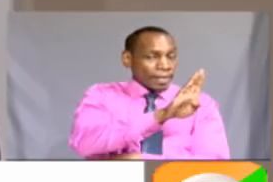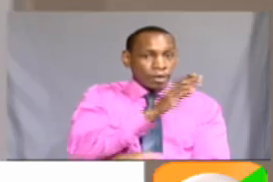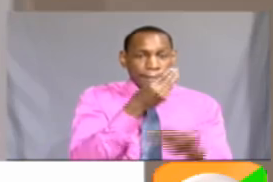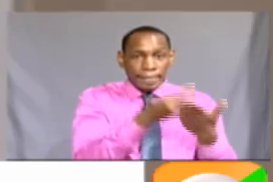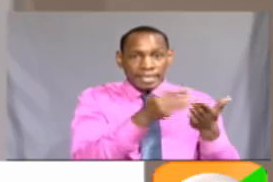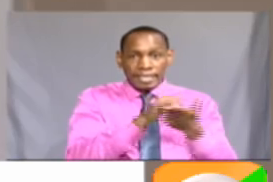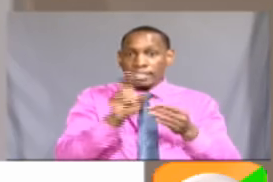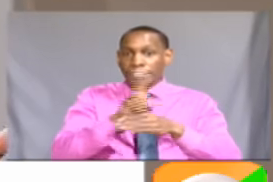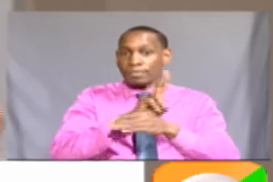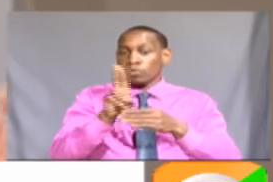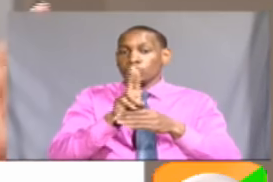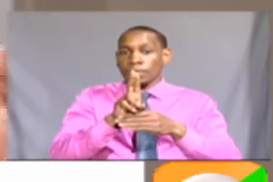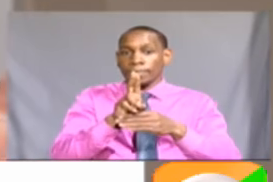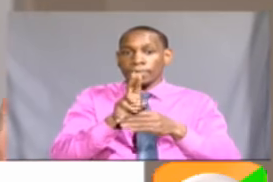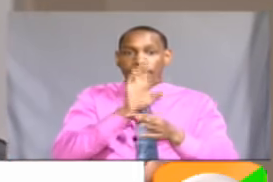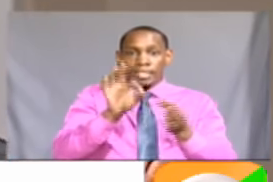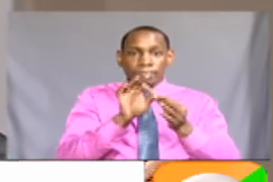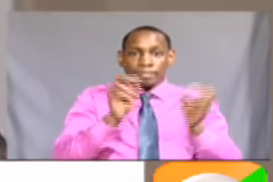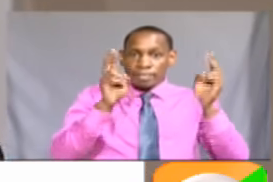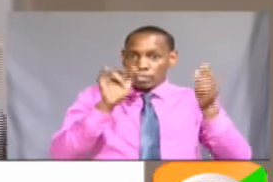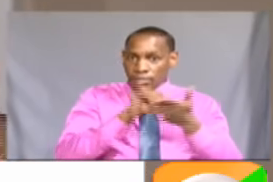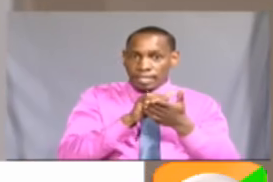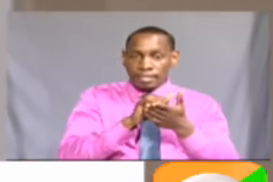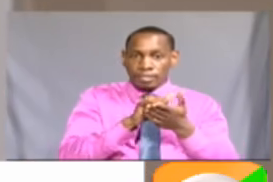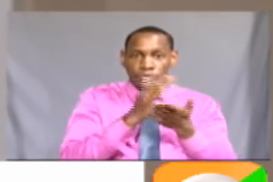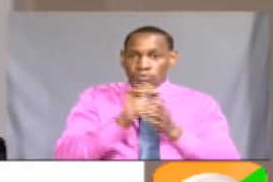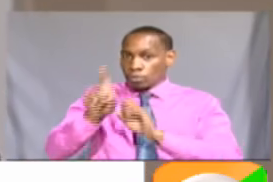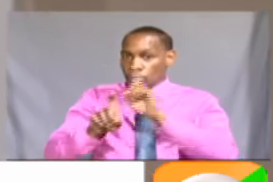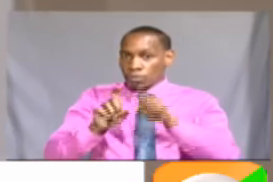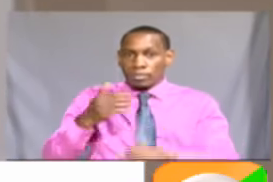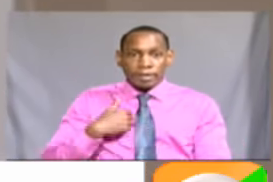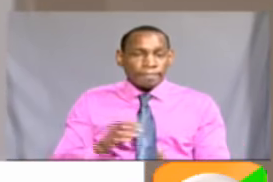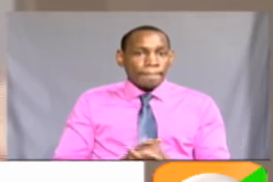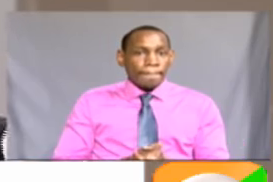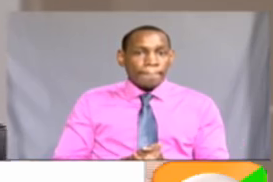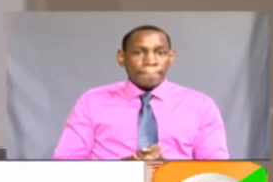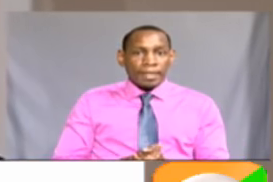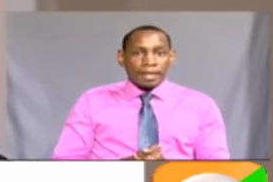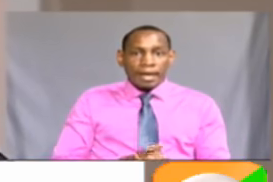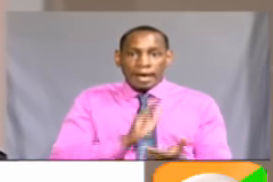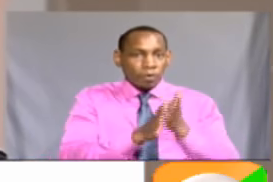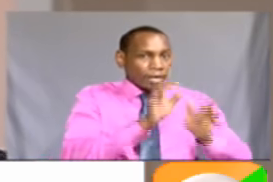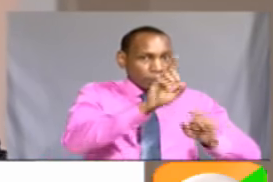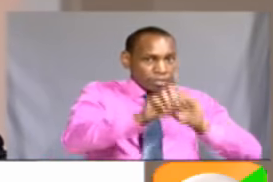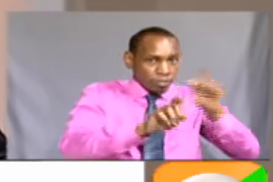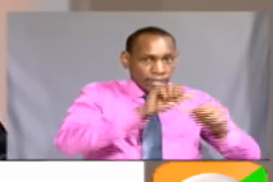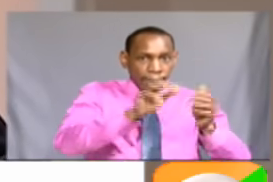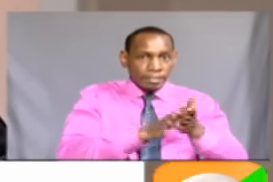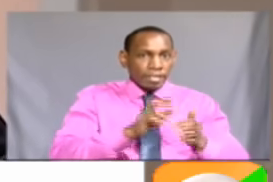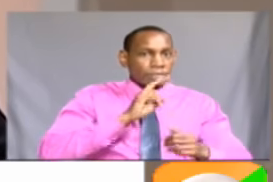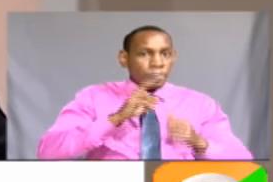shillings being spent on specific issues that are raising questions. No one is so far raising questions about the